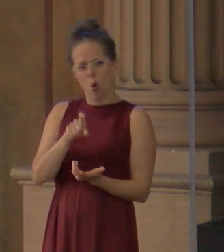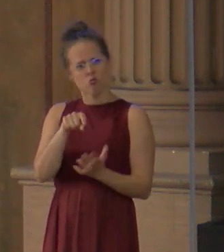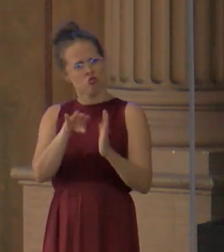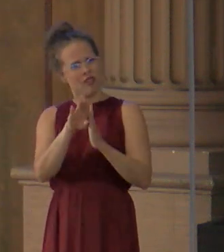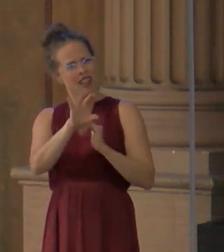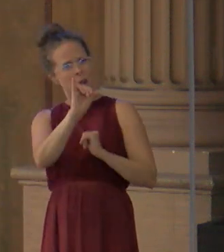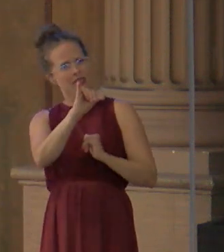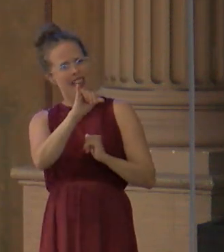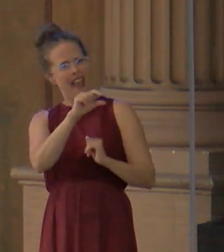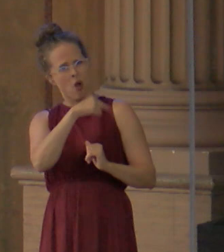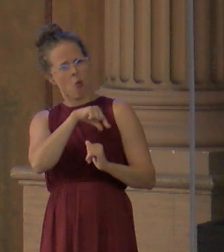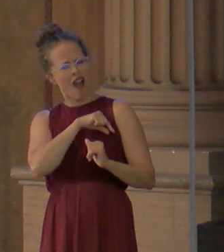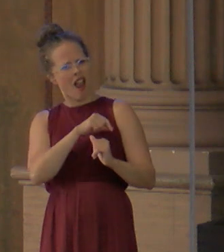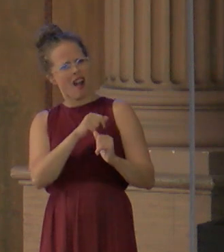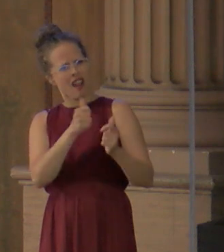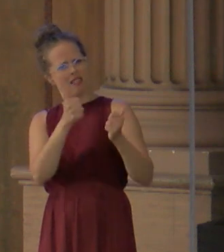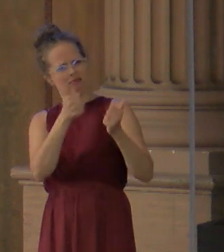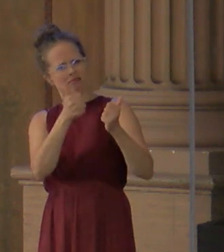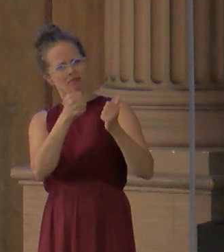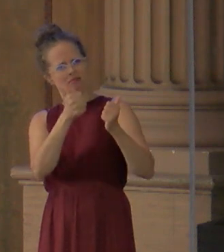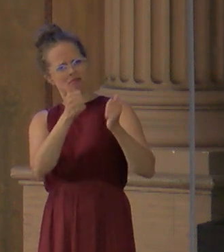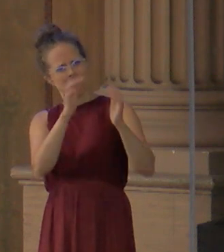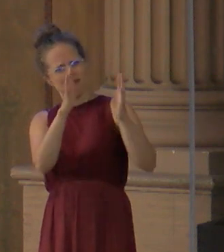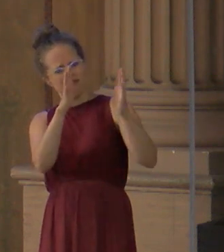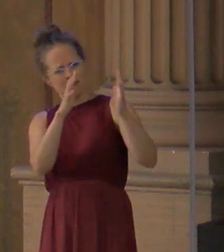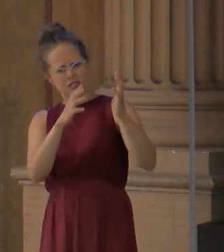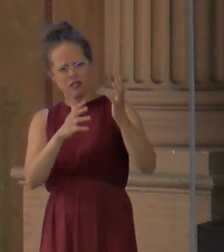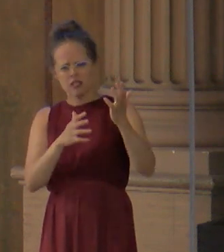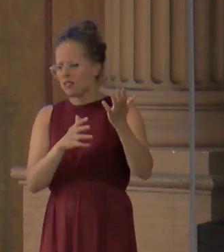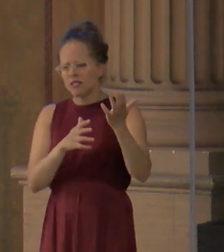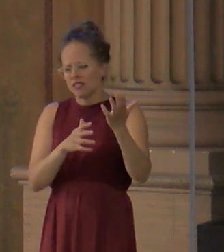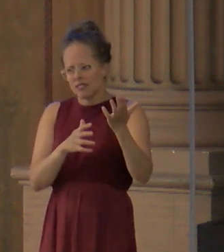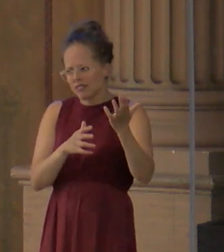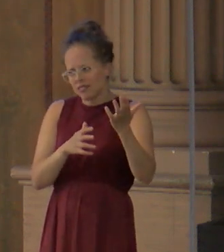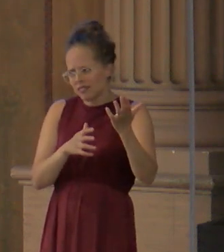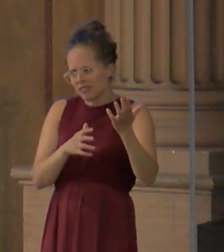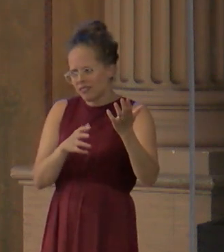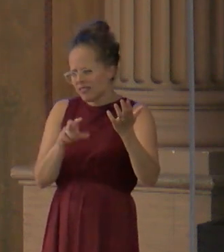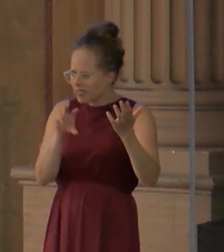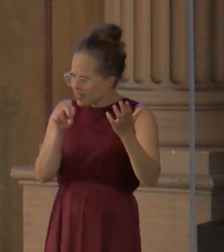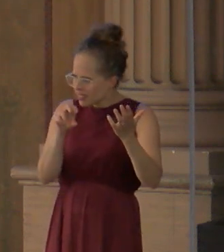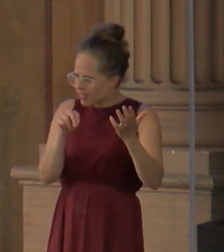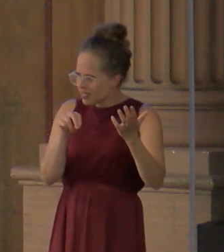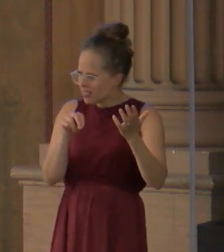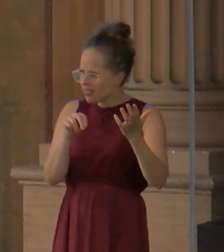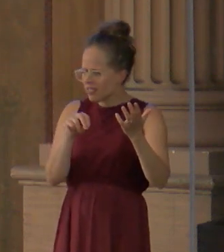develop. It's not. Because they're not only speaking their mind, they're